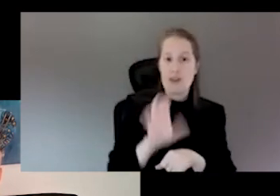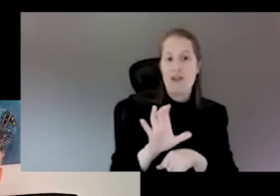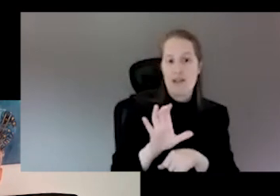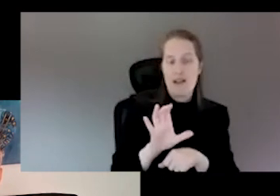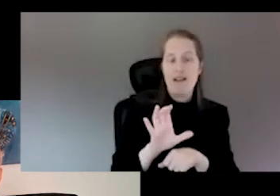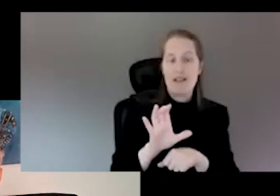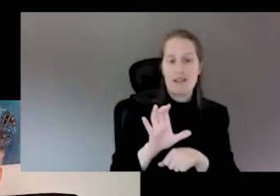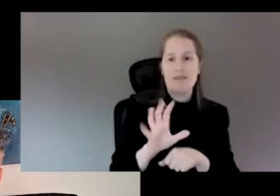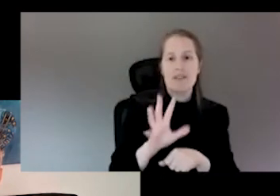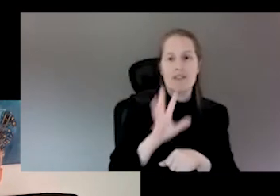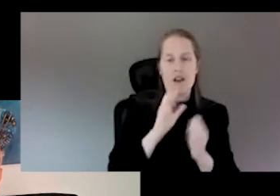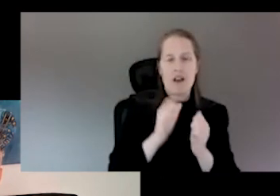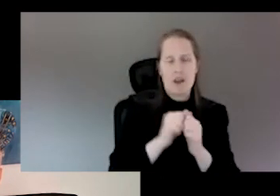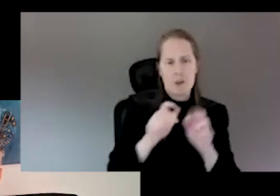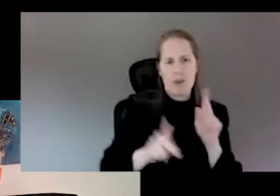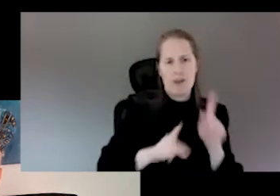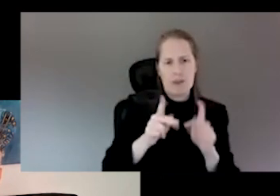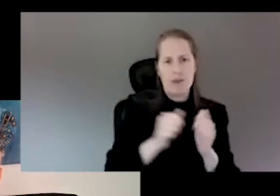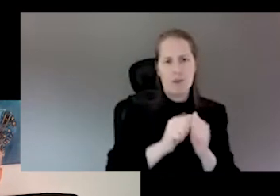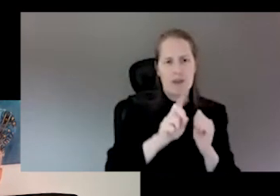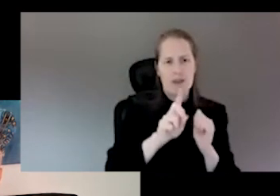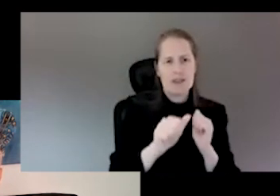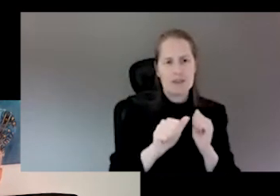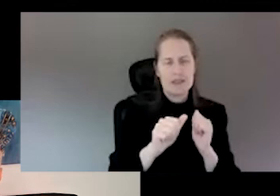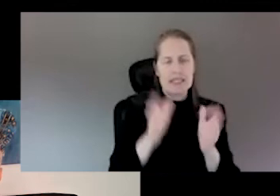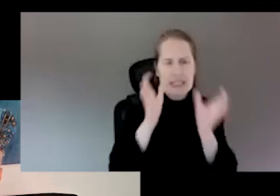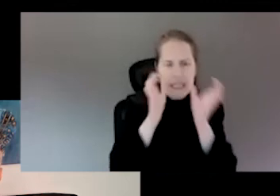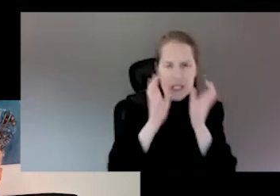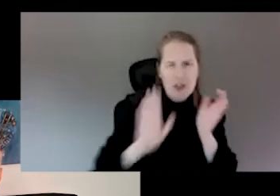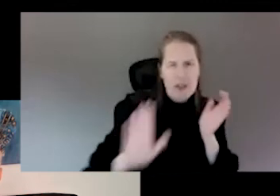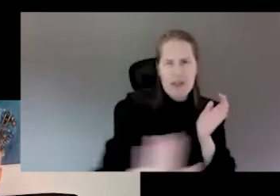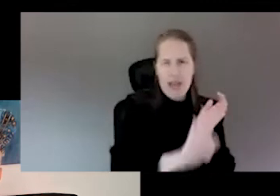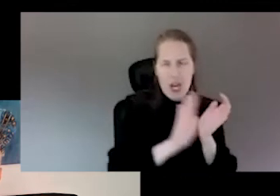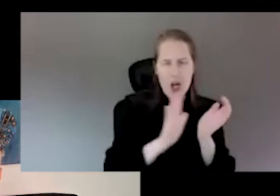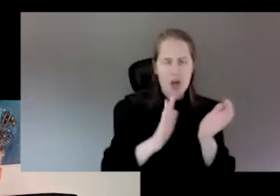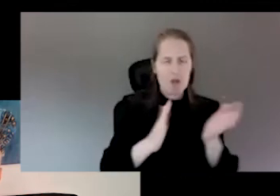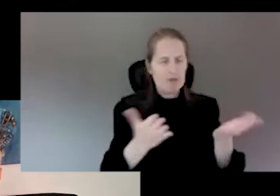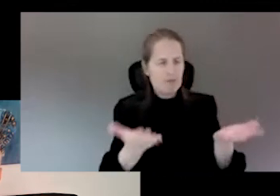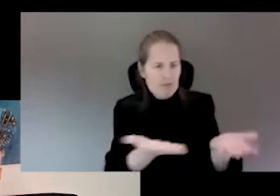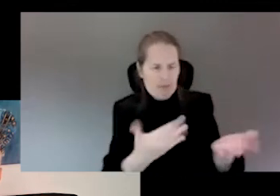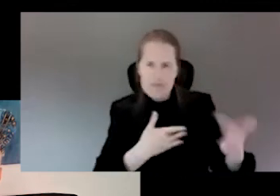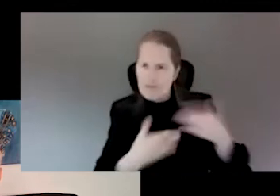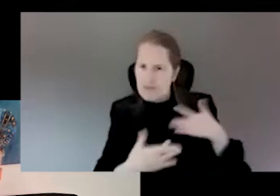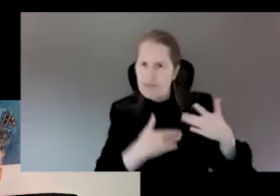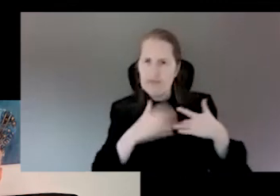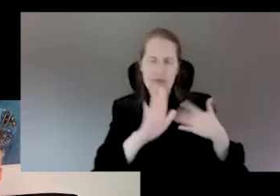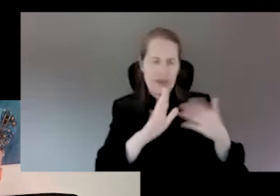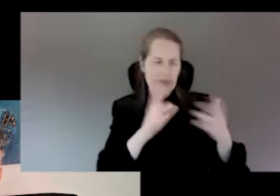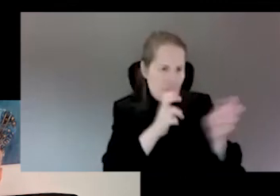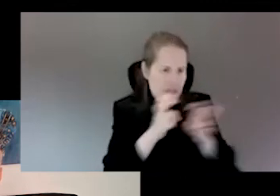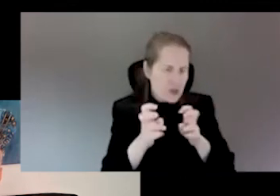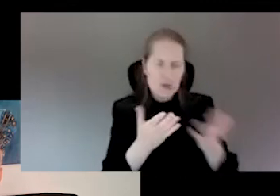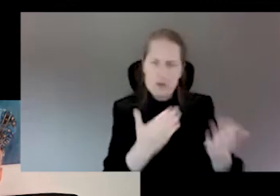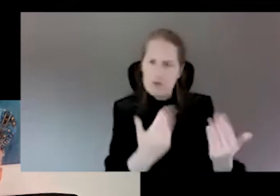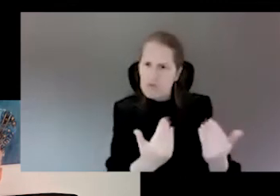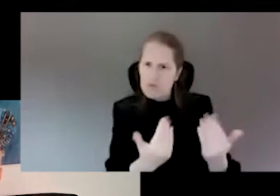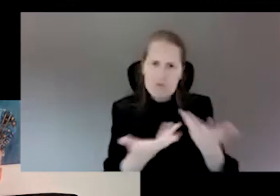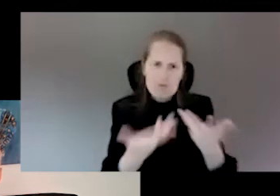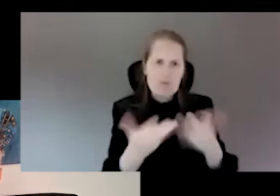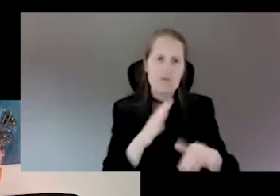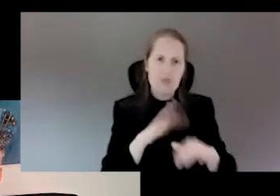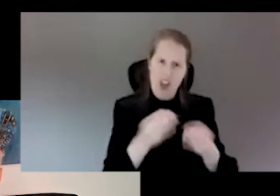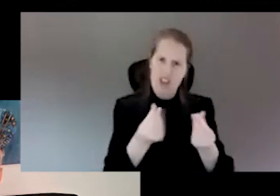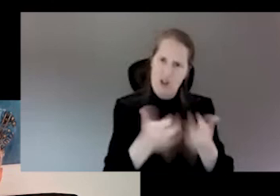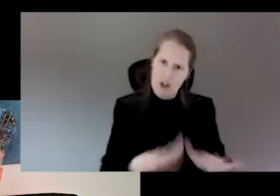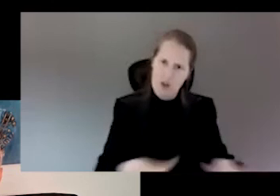with individuals with disabilities, to hear from them about what are the main issues that they were concerned about on the ground. And